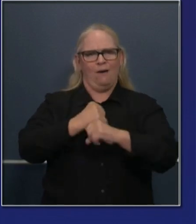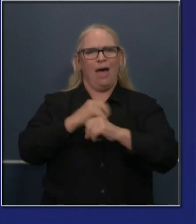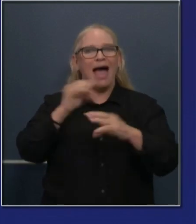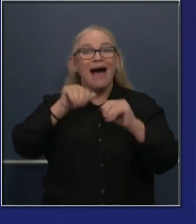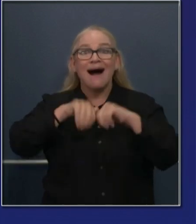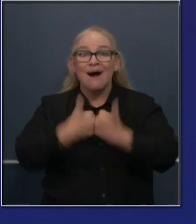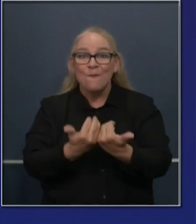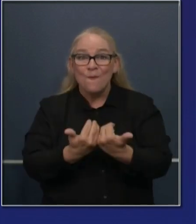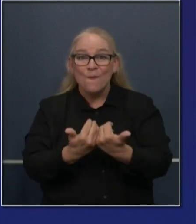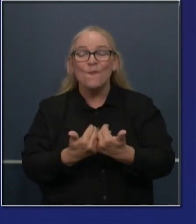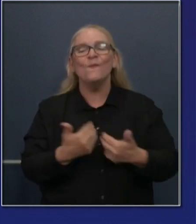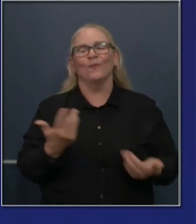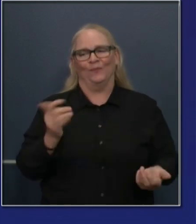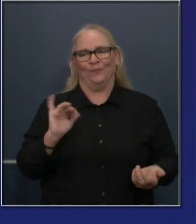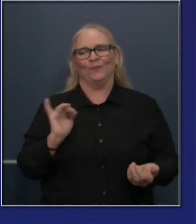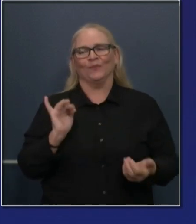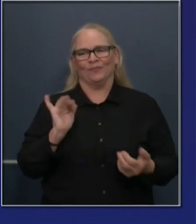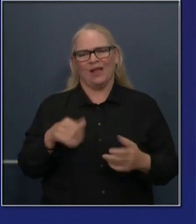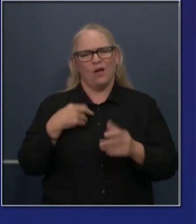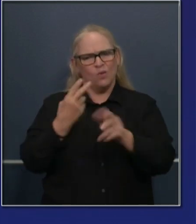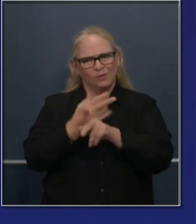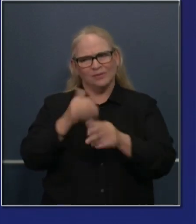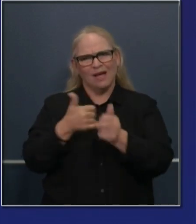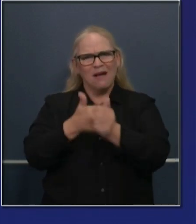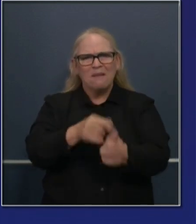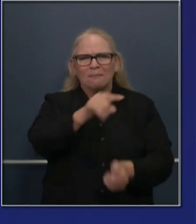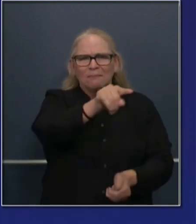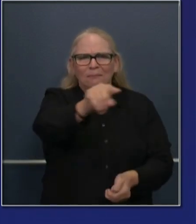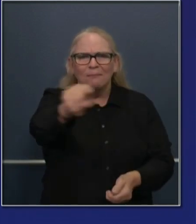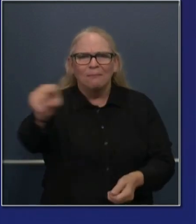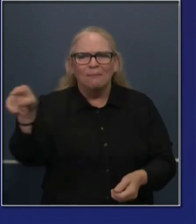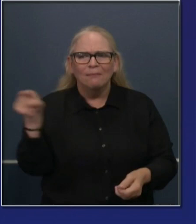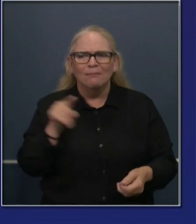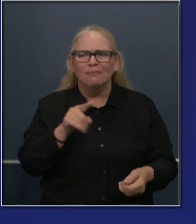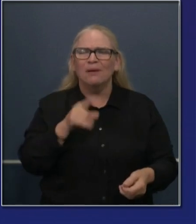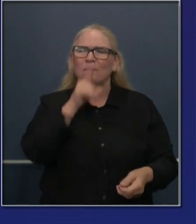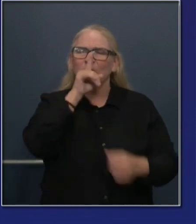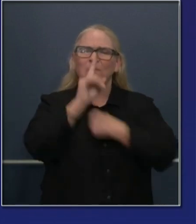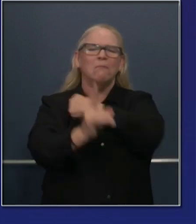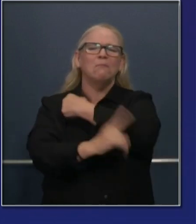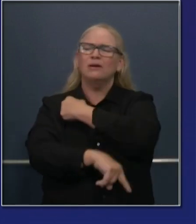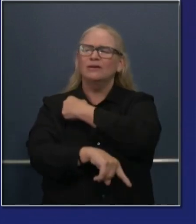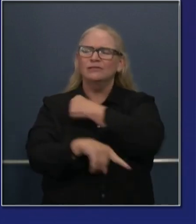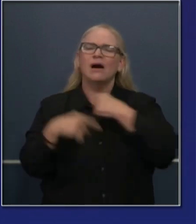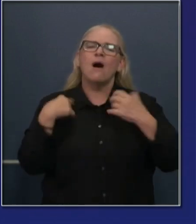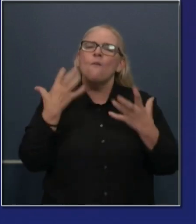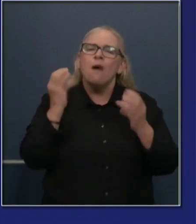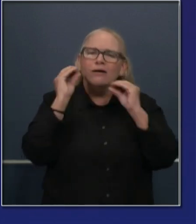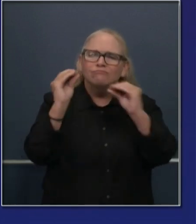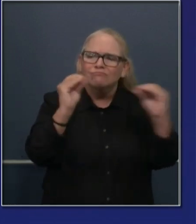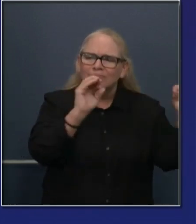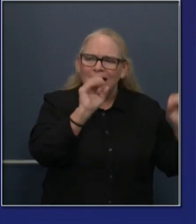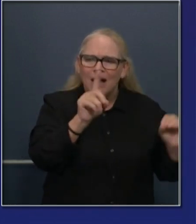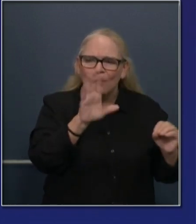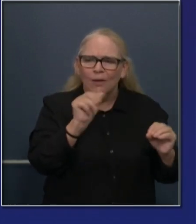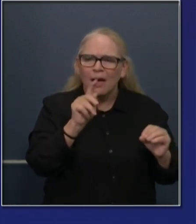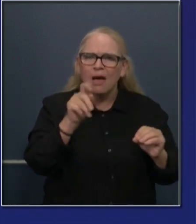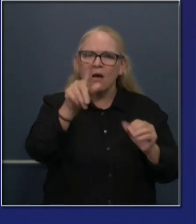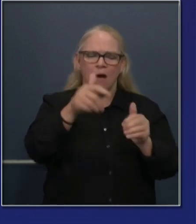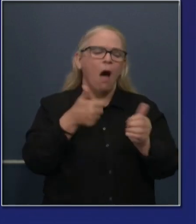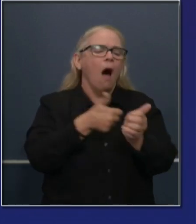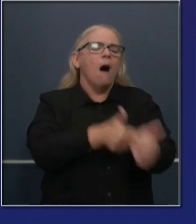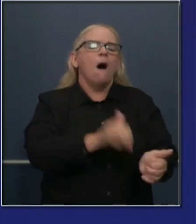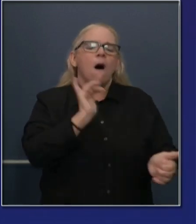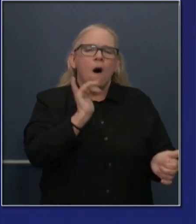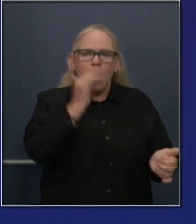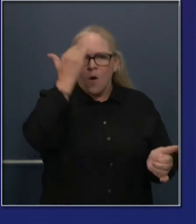effort to help businesses comply. It's not about being punitive. It's about educating for compliance. And that includes testing